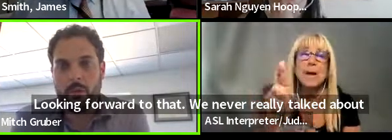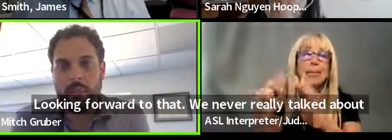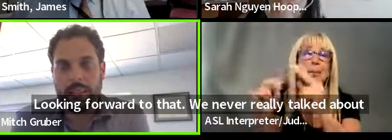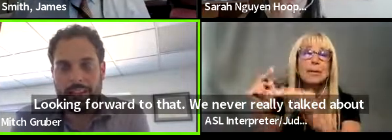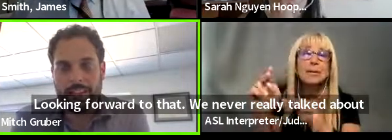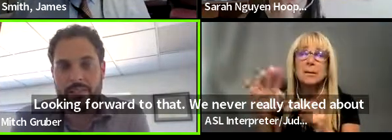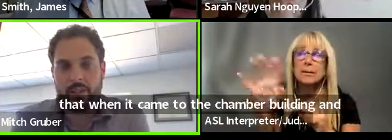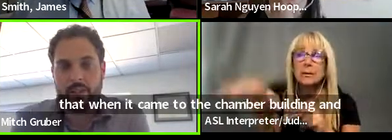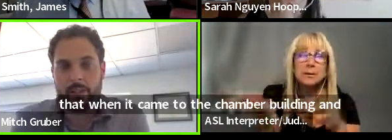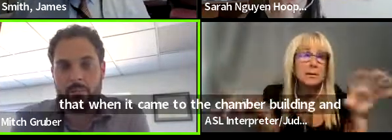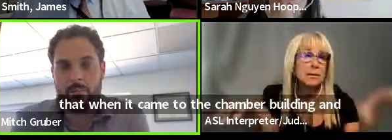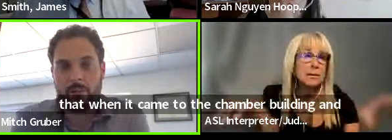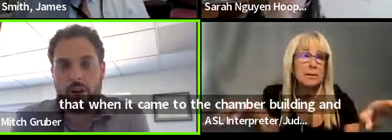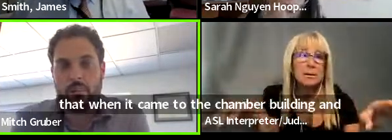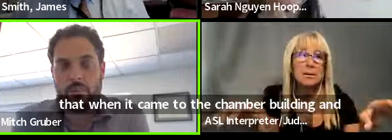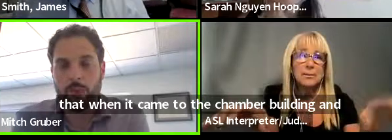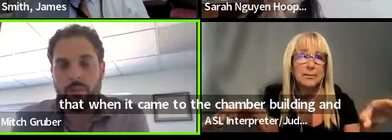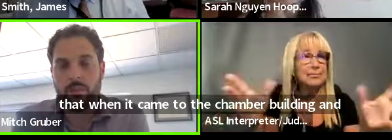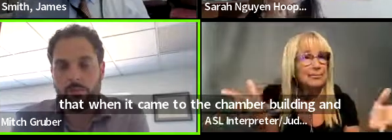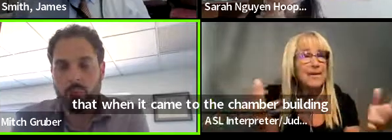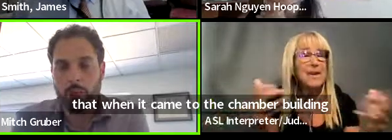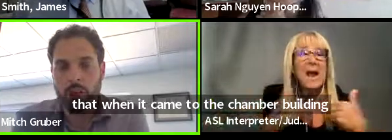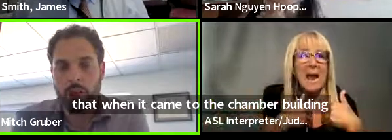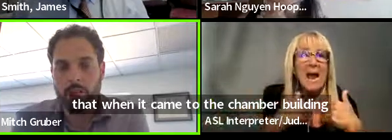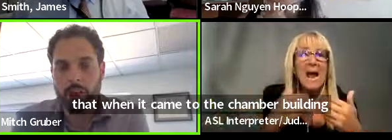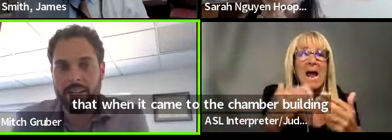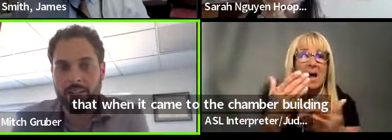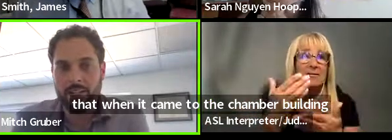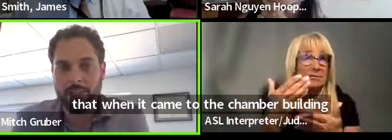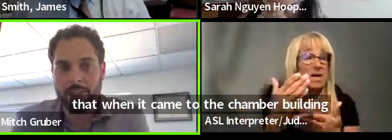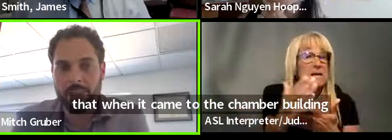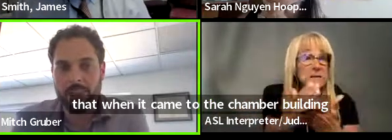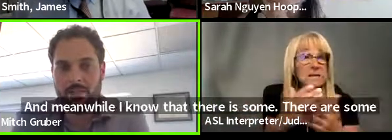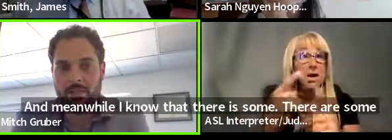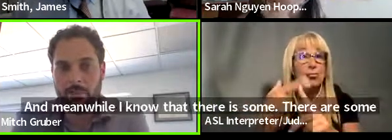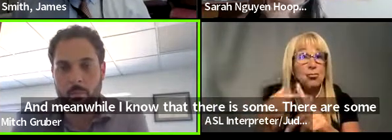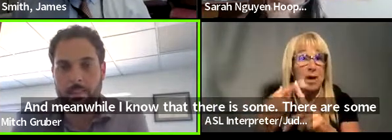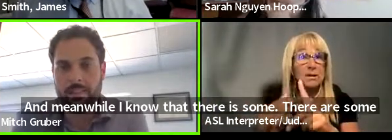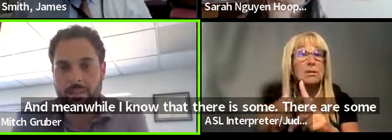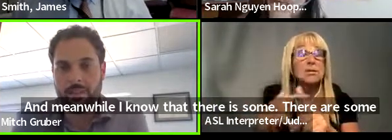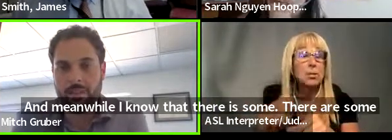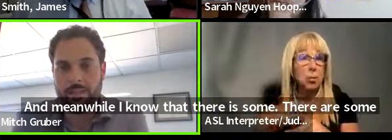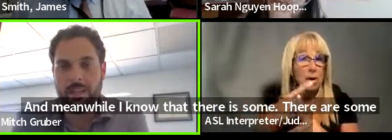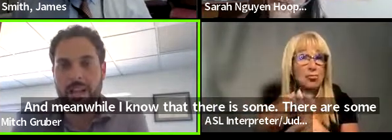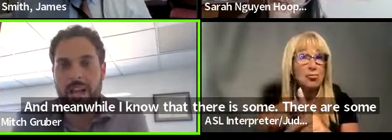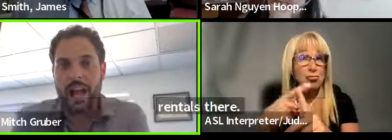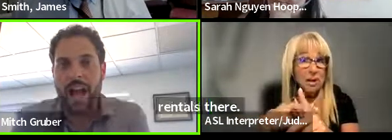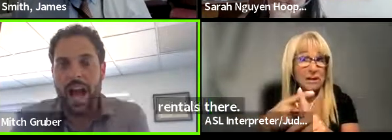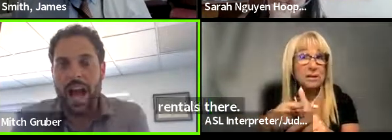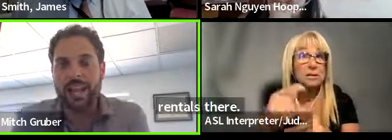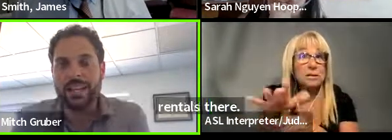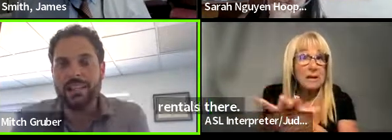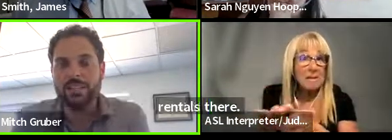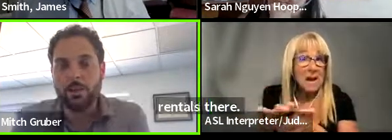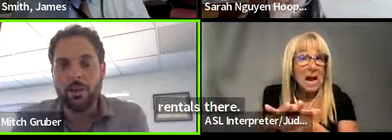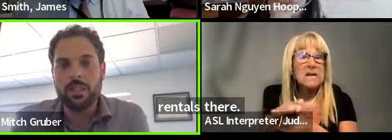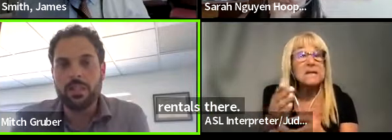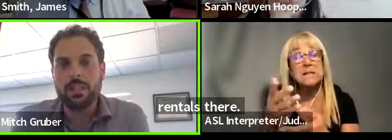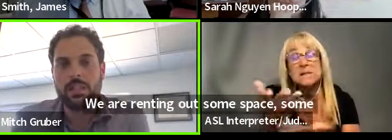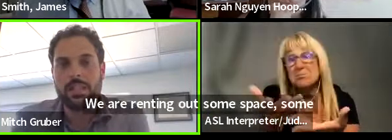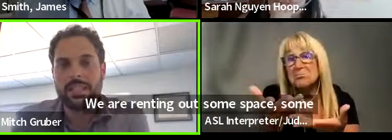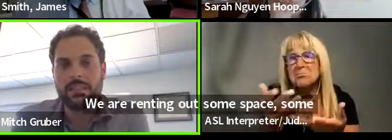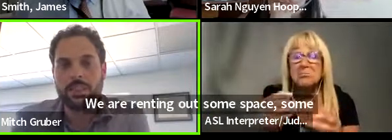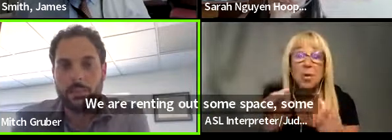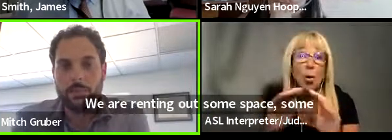meanwhile, I know that there are some rentals there. We are renting out some space to some organizations. Can